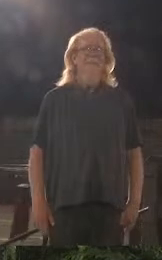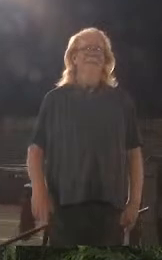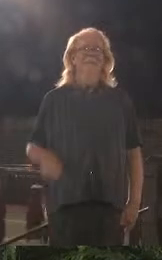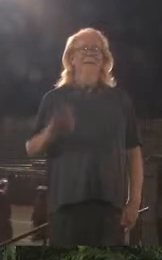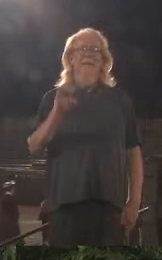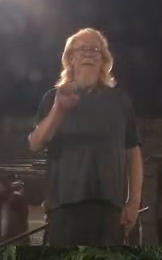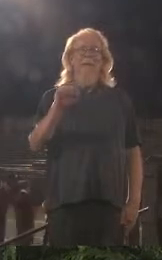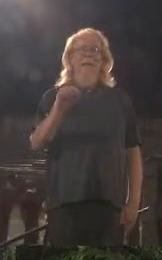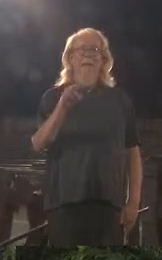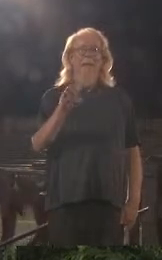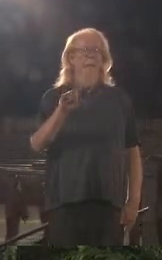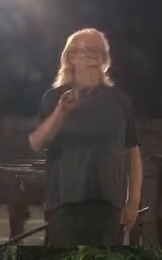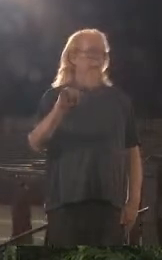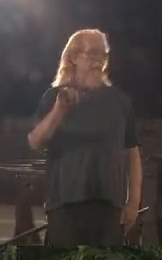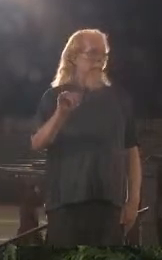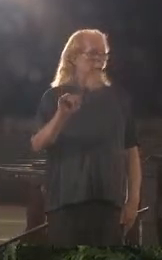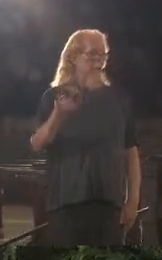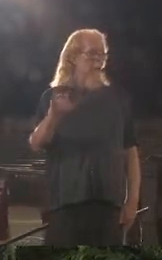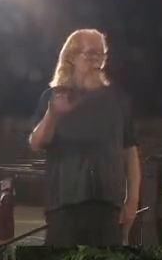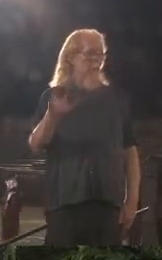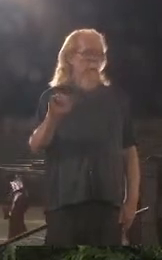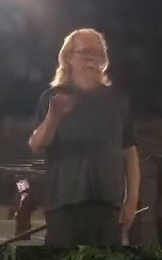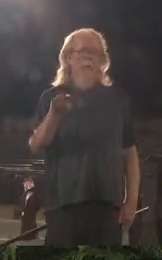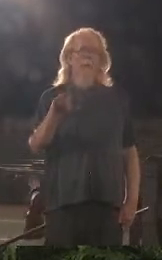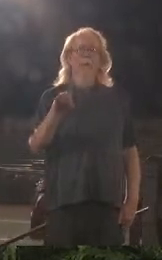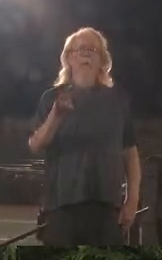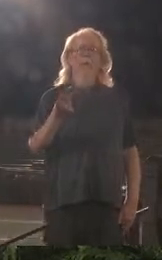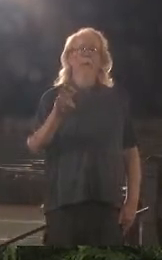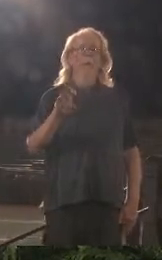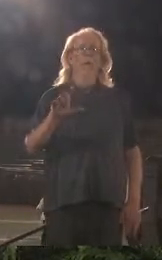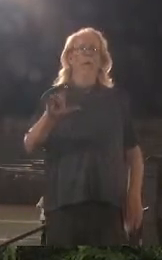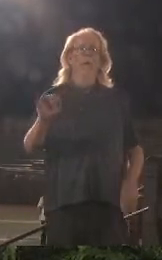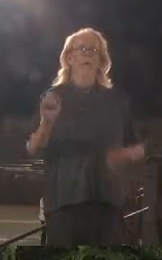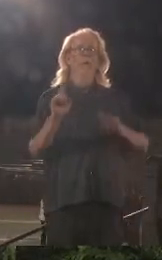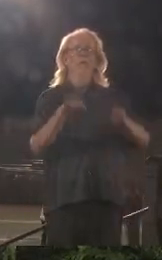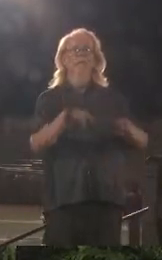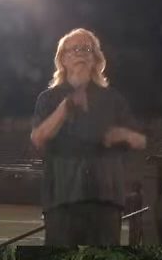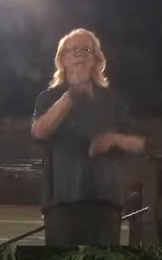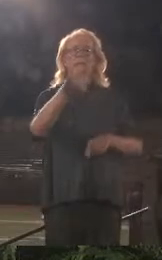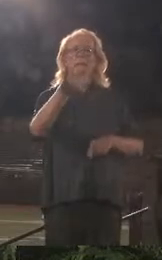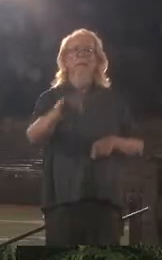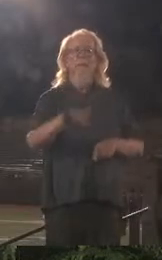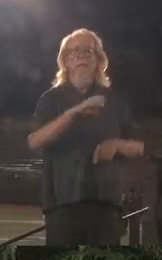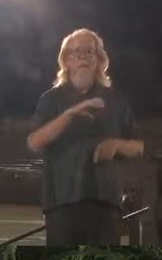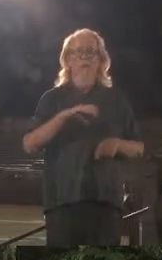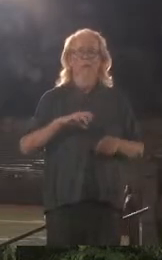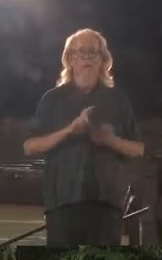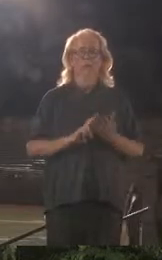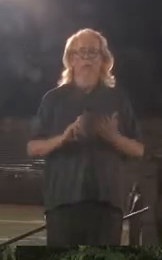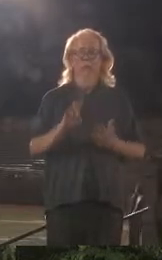Ethelia Christine Caldwell will be attending Texas Christian University.